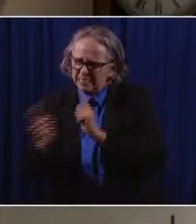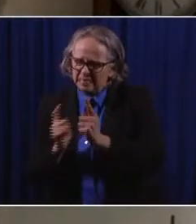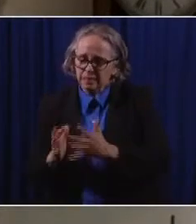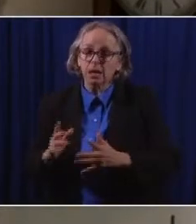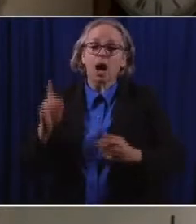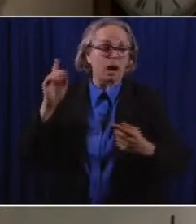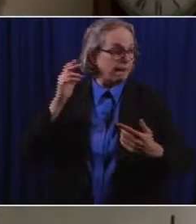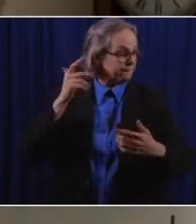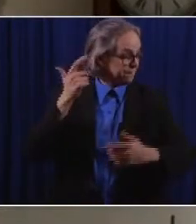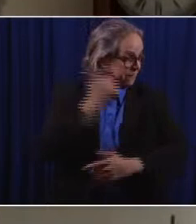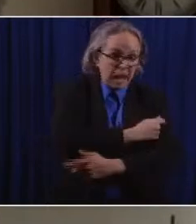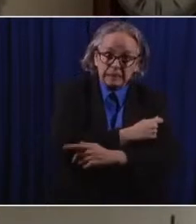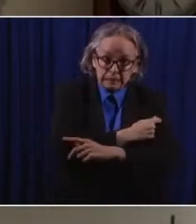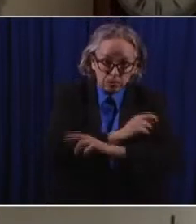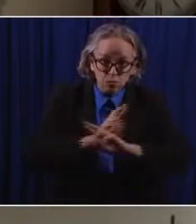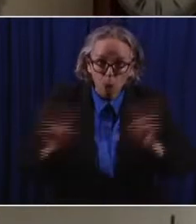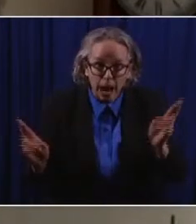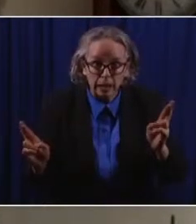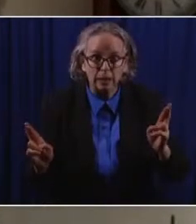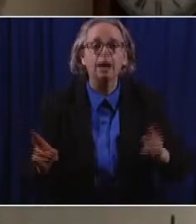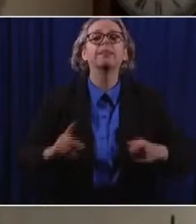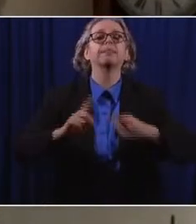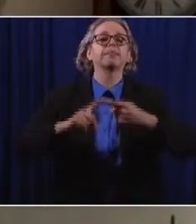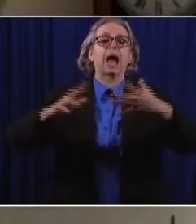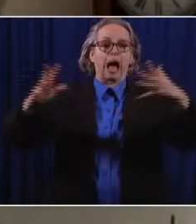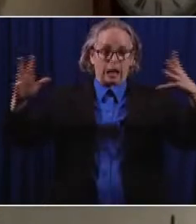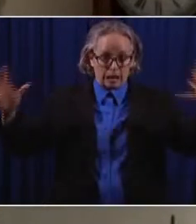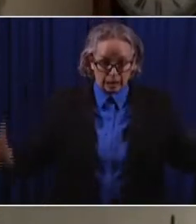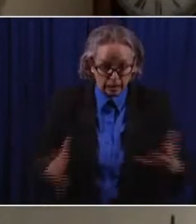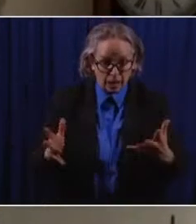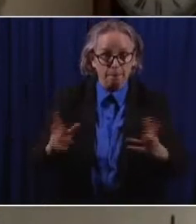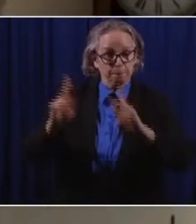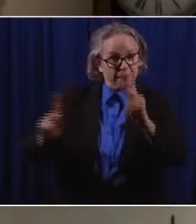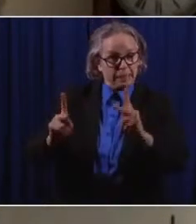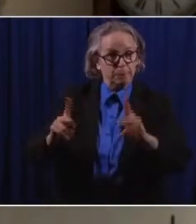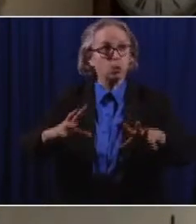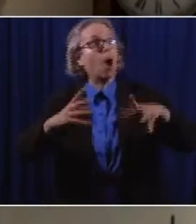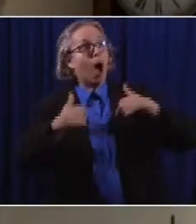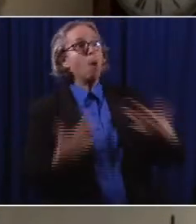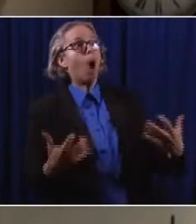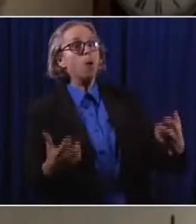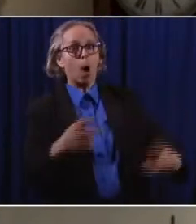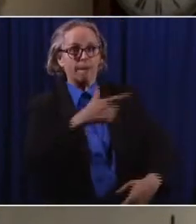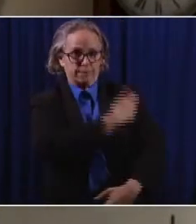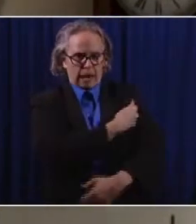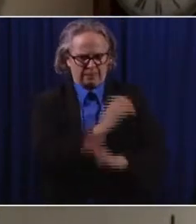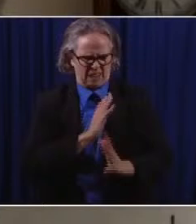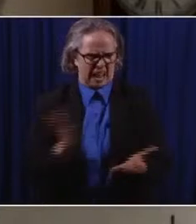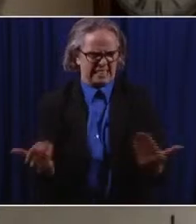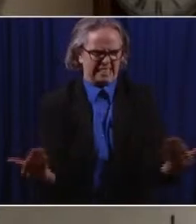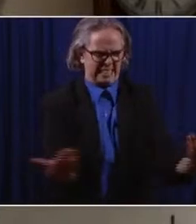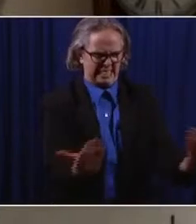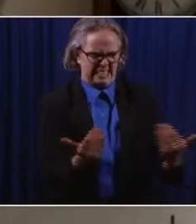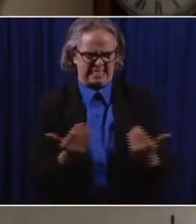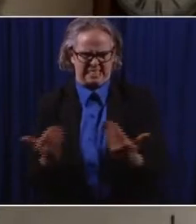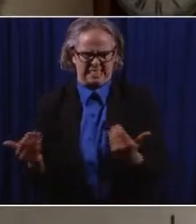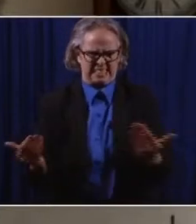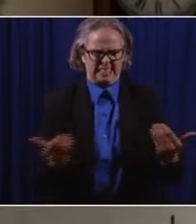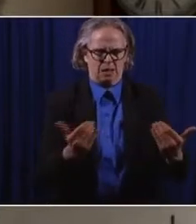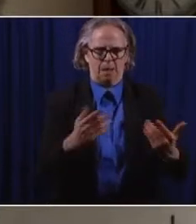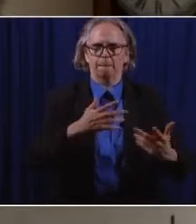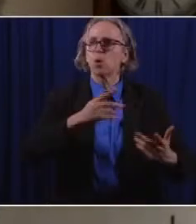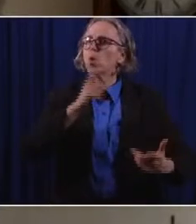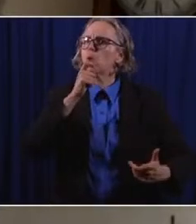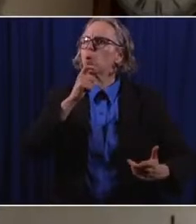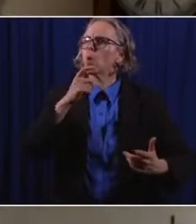shots, we got to encourage everybody to get one that can. And it's going to come layered. It's going to start with our most vulnerable people in our nursing